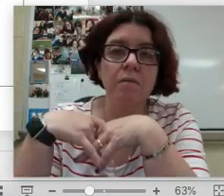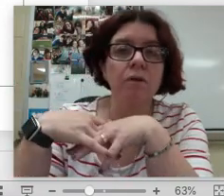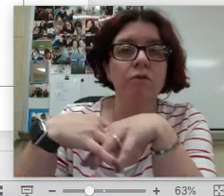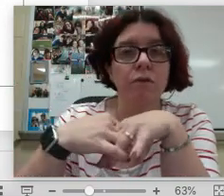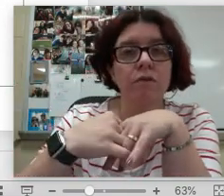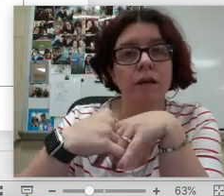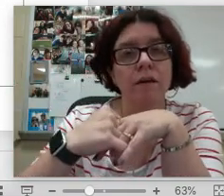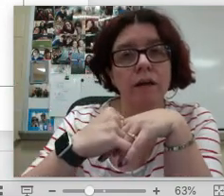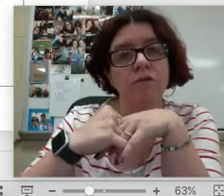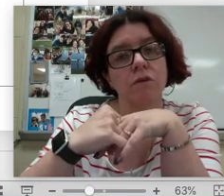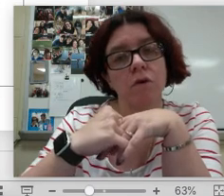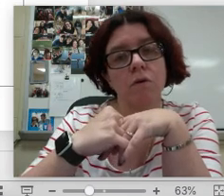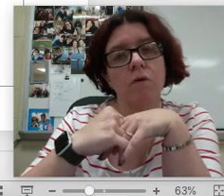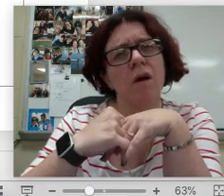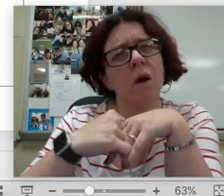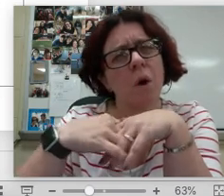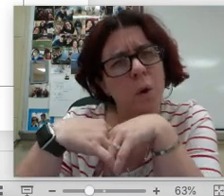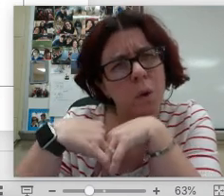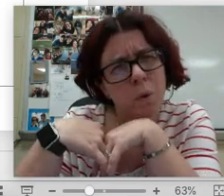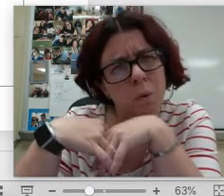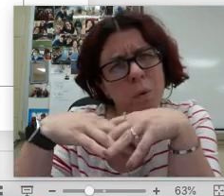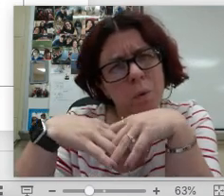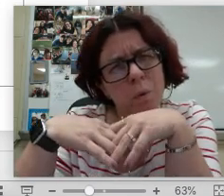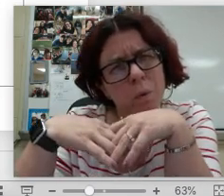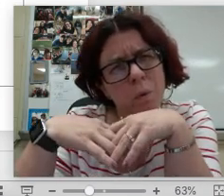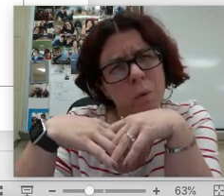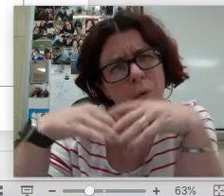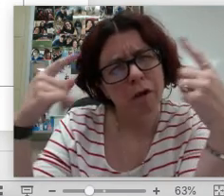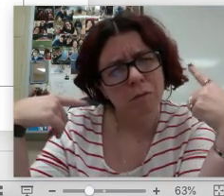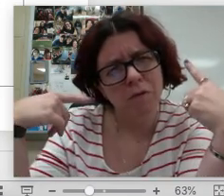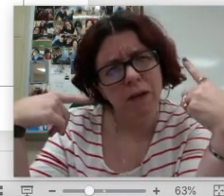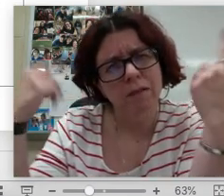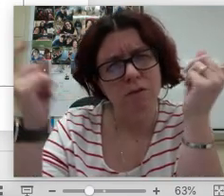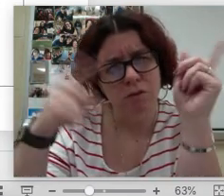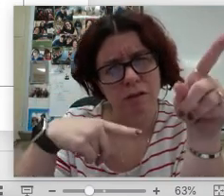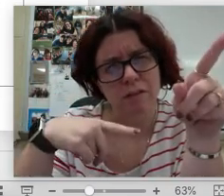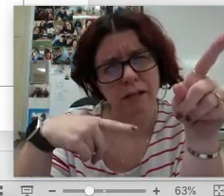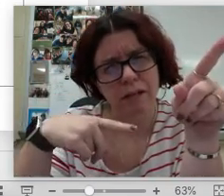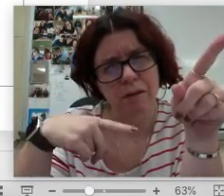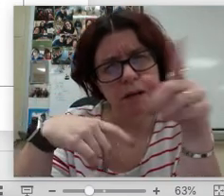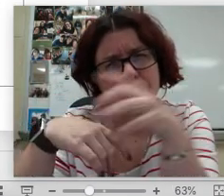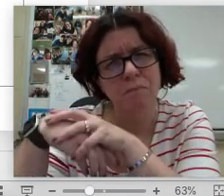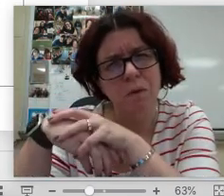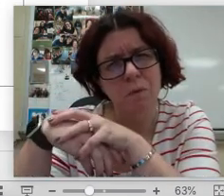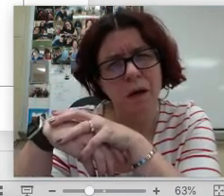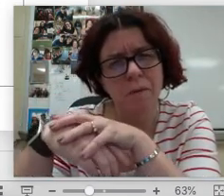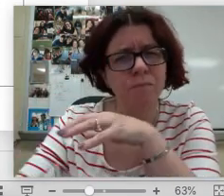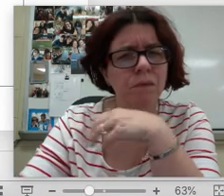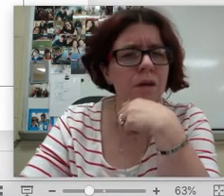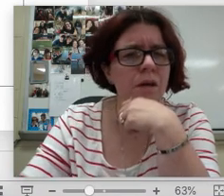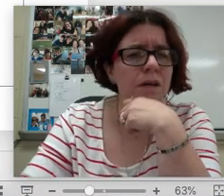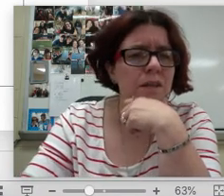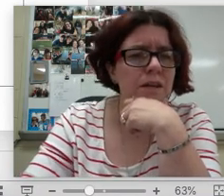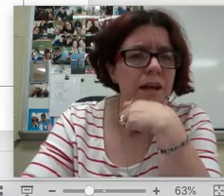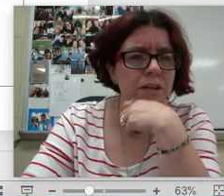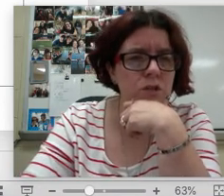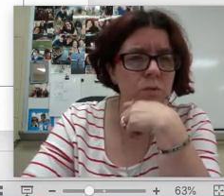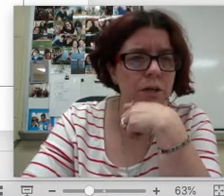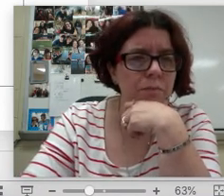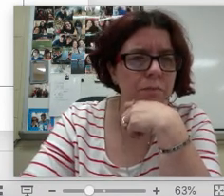then eyebrows furrowed down, head tilt, hold. Who? There's my face. You'll see the sign in a minute. Okay.